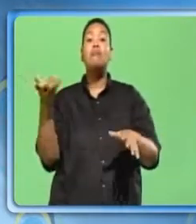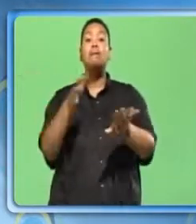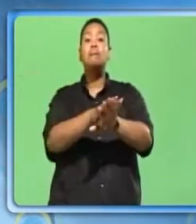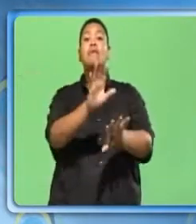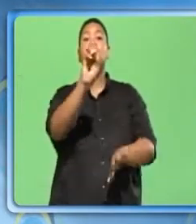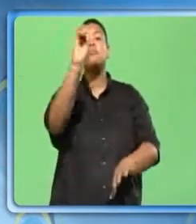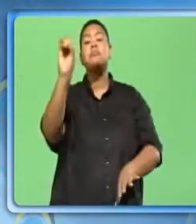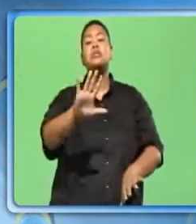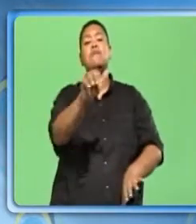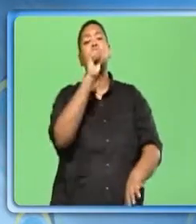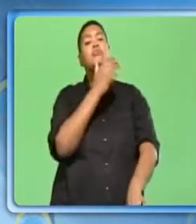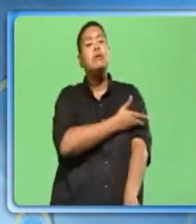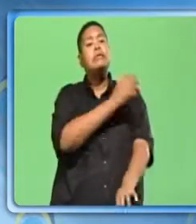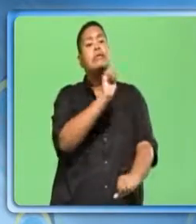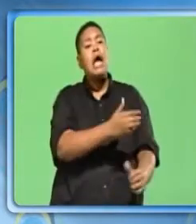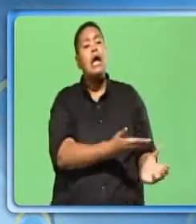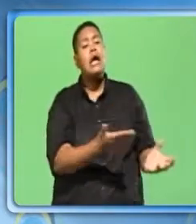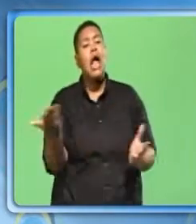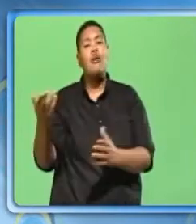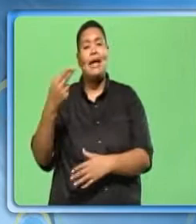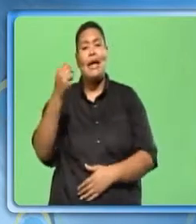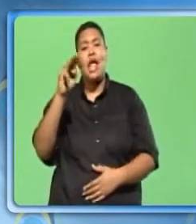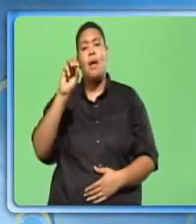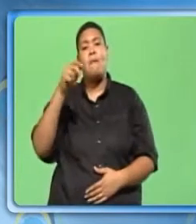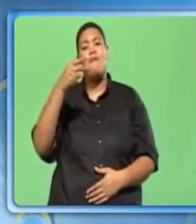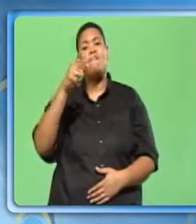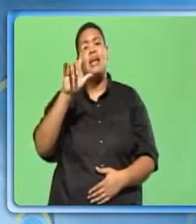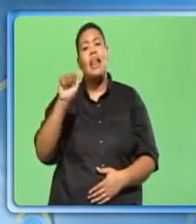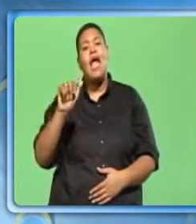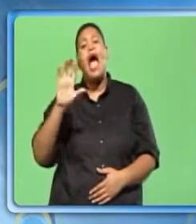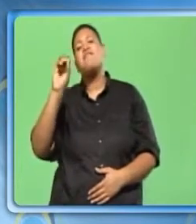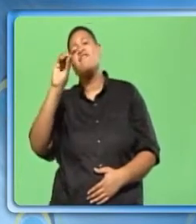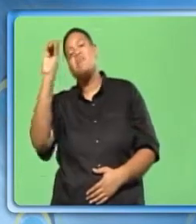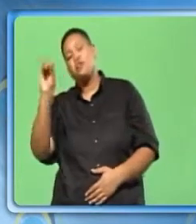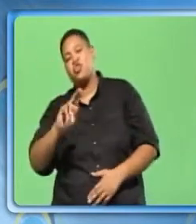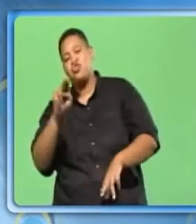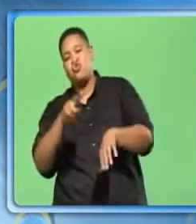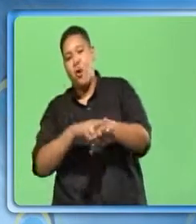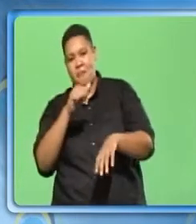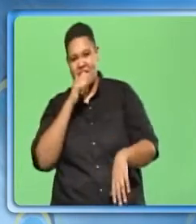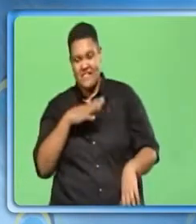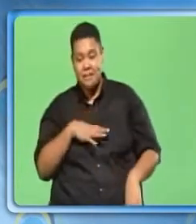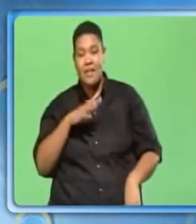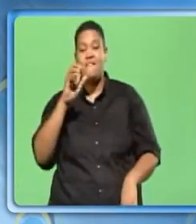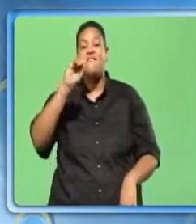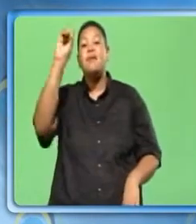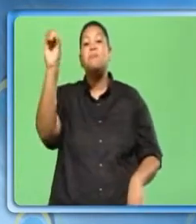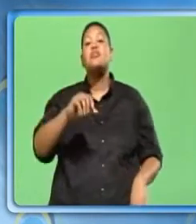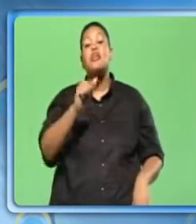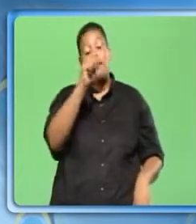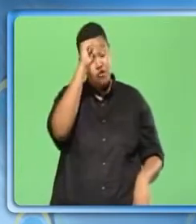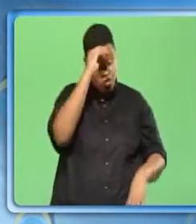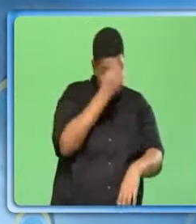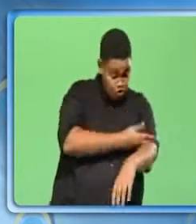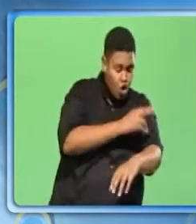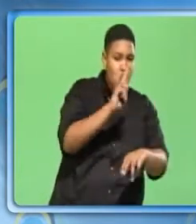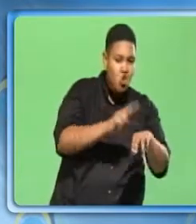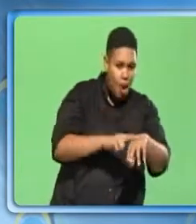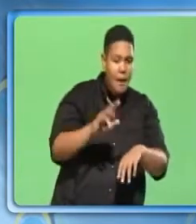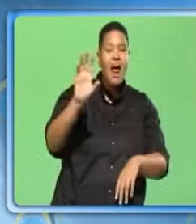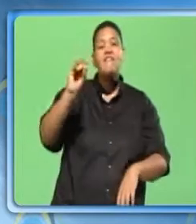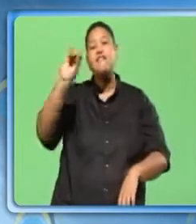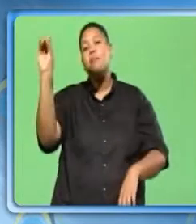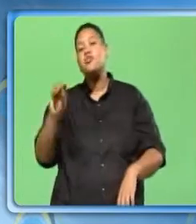being carriers of hemophilia and 50% normal female, 50% of their sons being normal and 50%